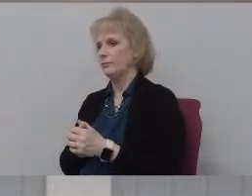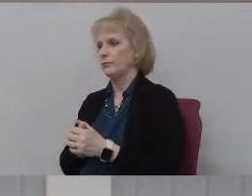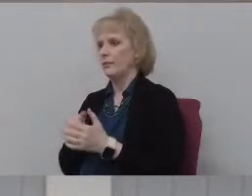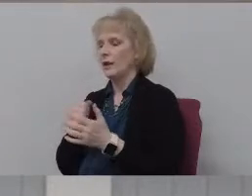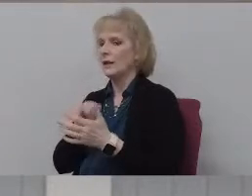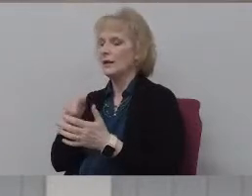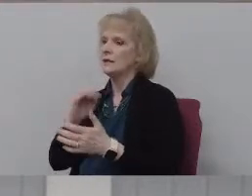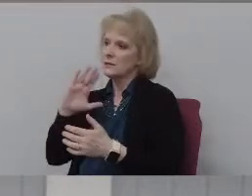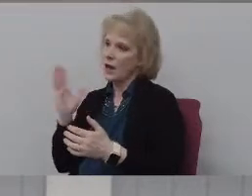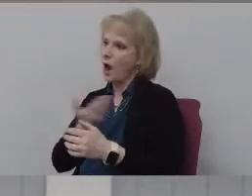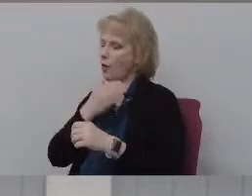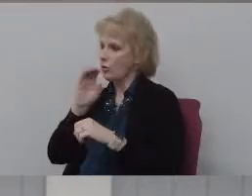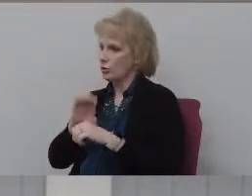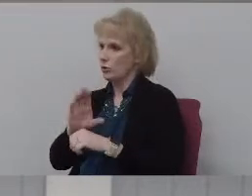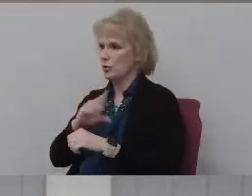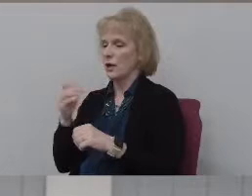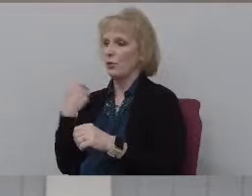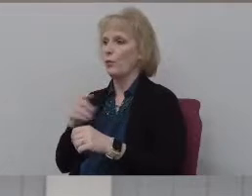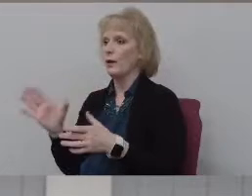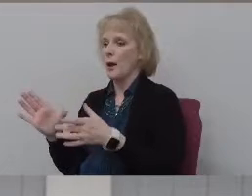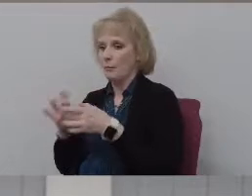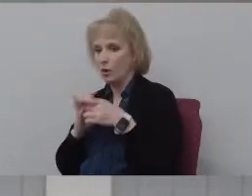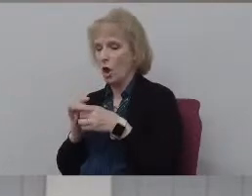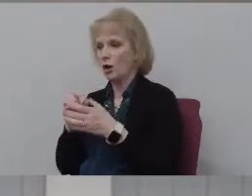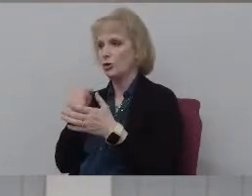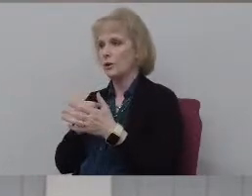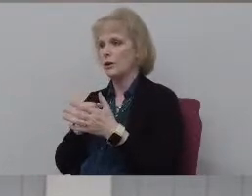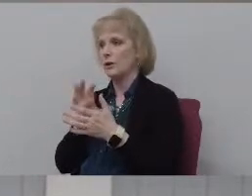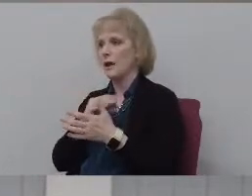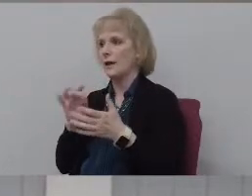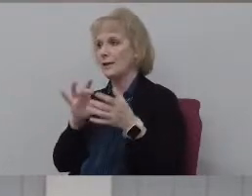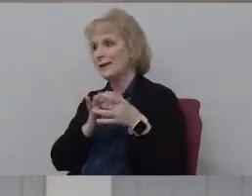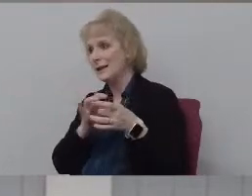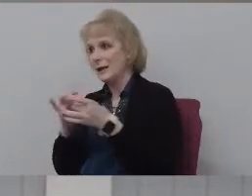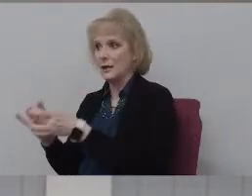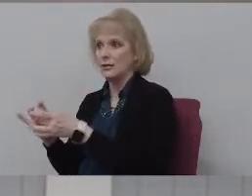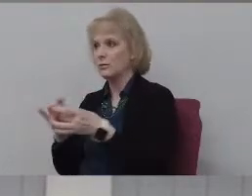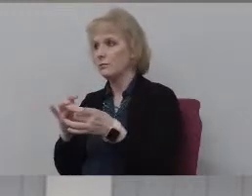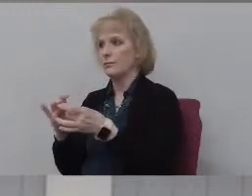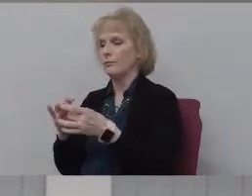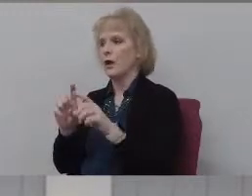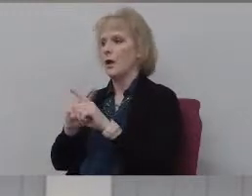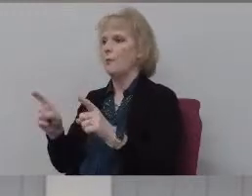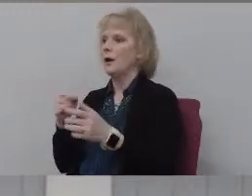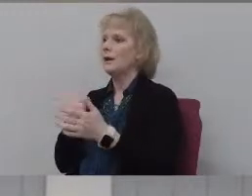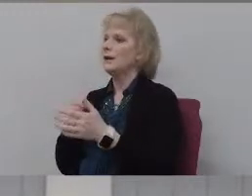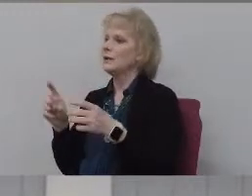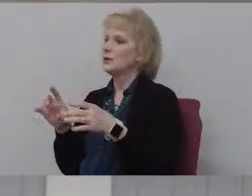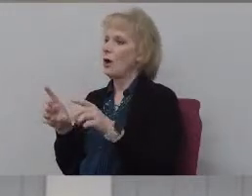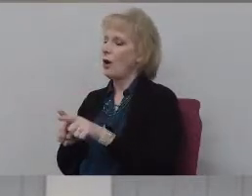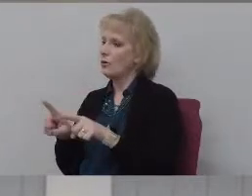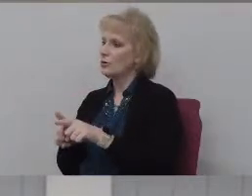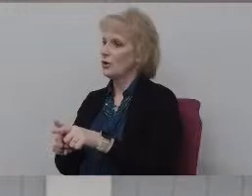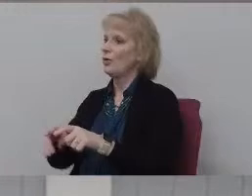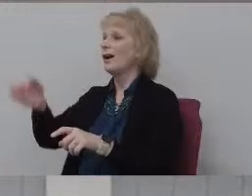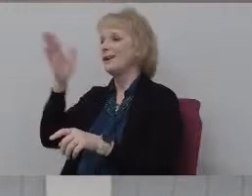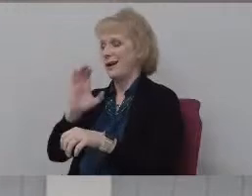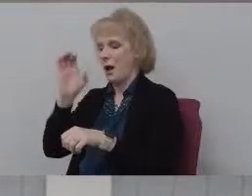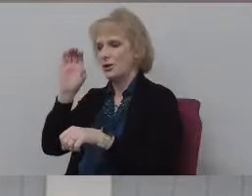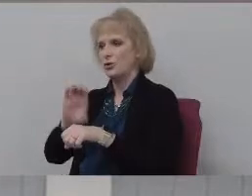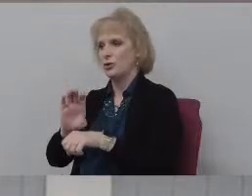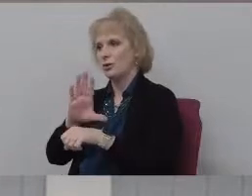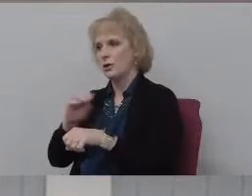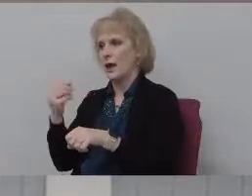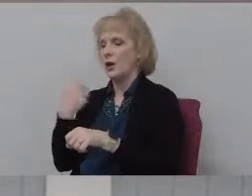Because it is our church and we belong to it and it belongs to us. But it's also God's church.